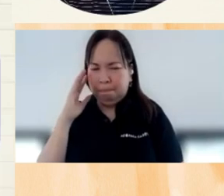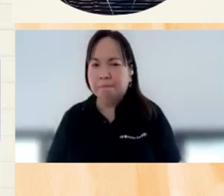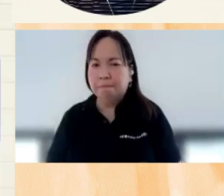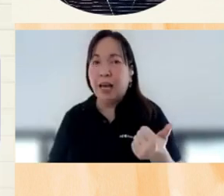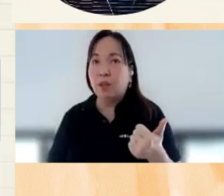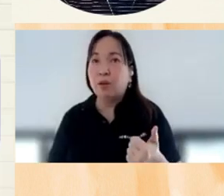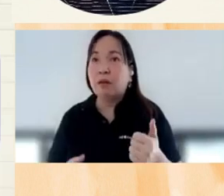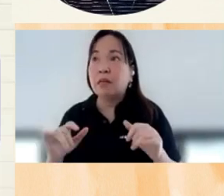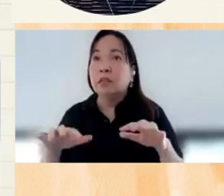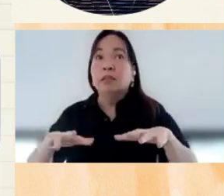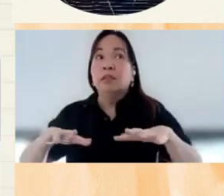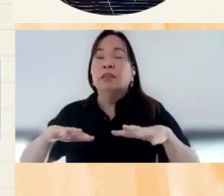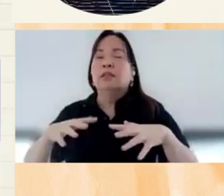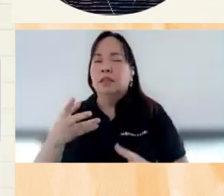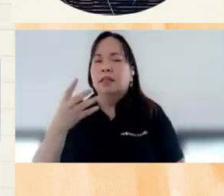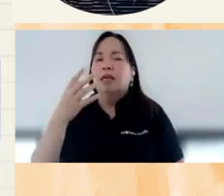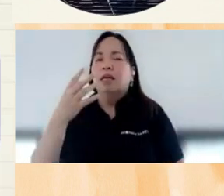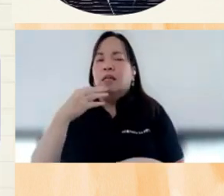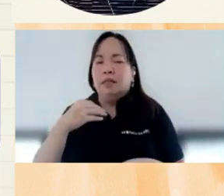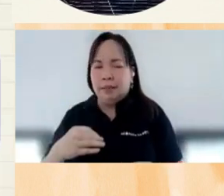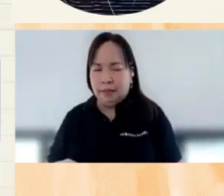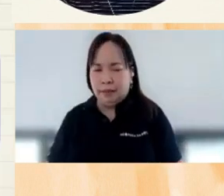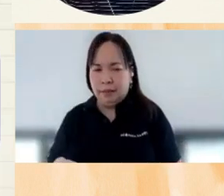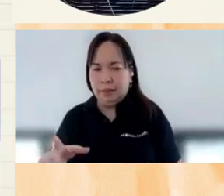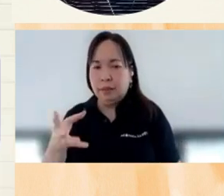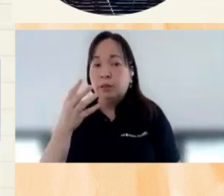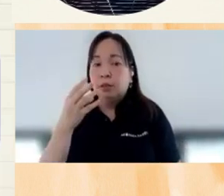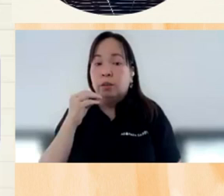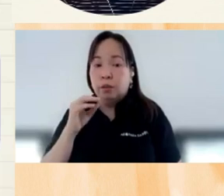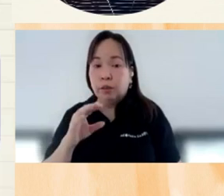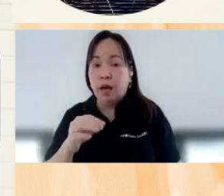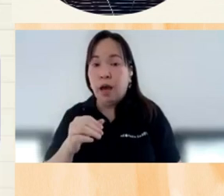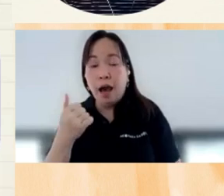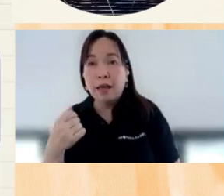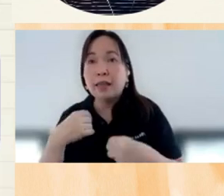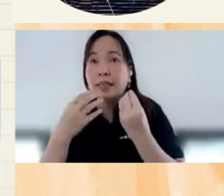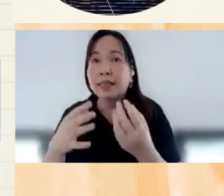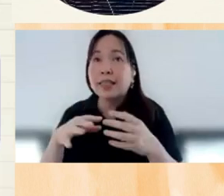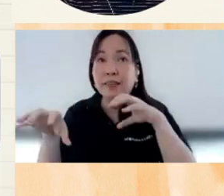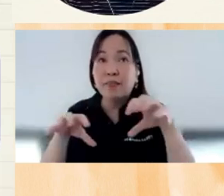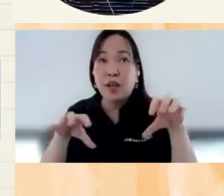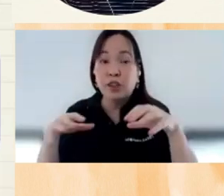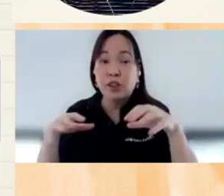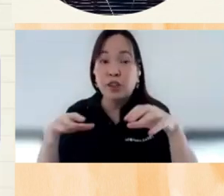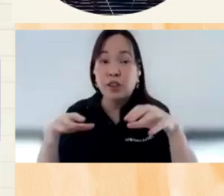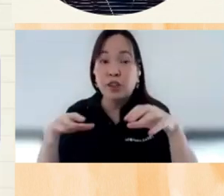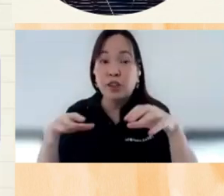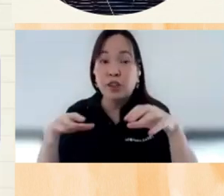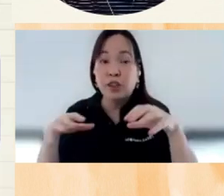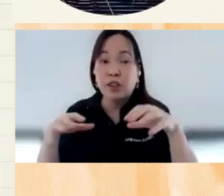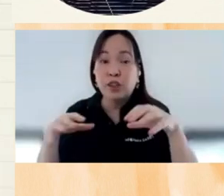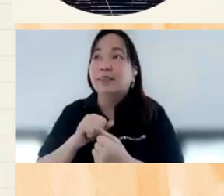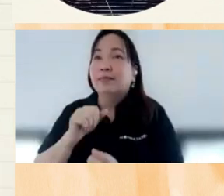to do fun activities with their parents, or for teens to increase their favorite